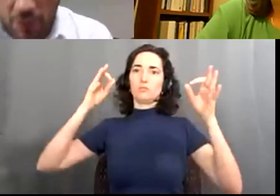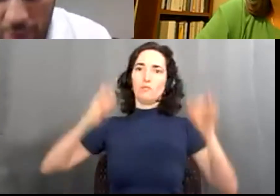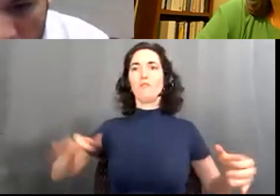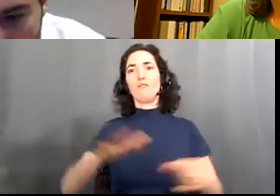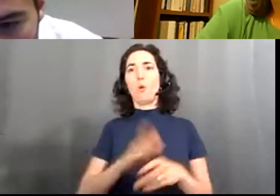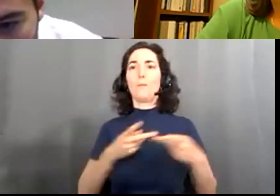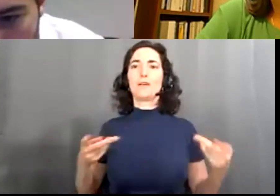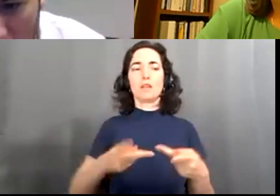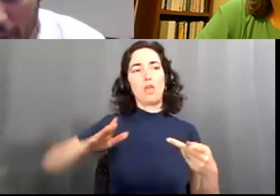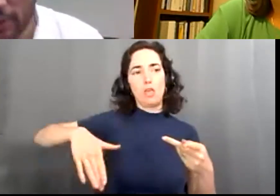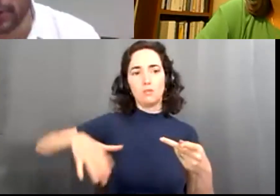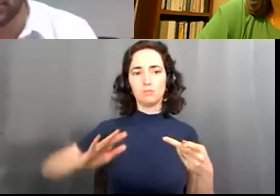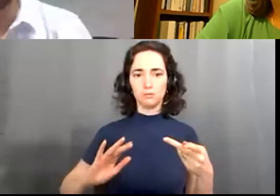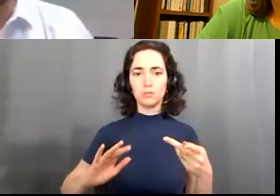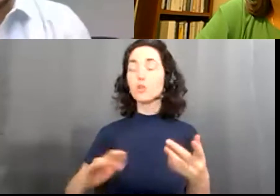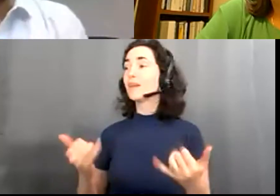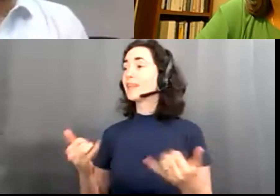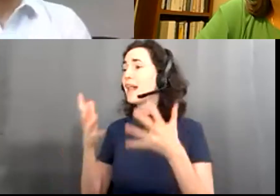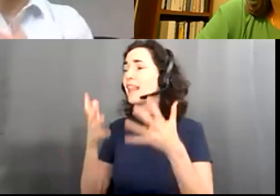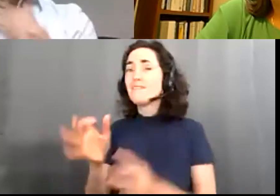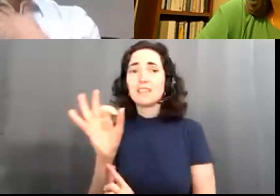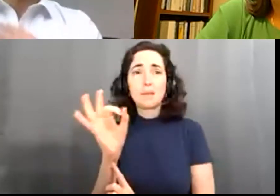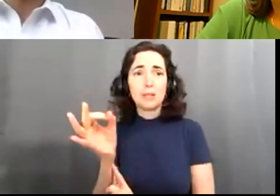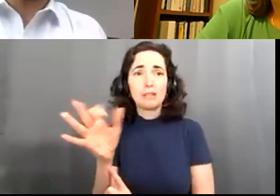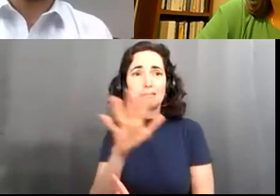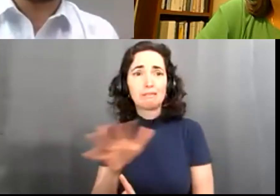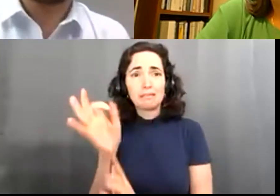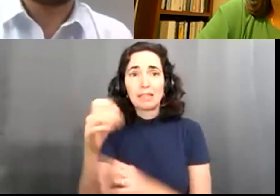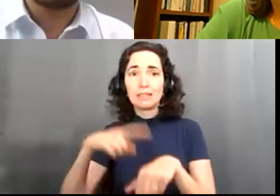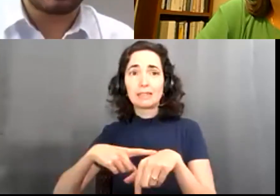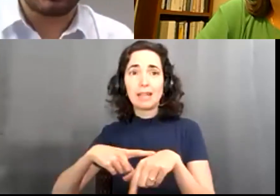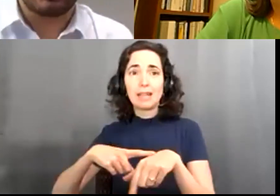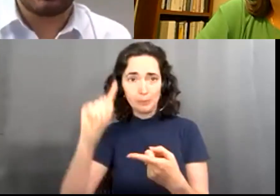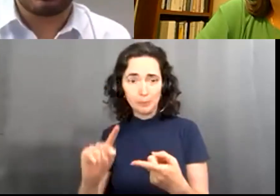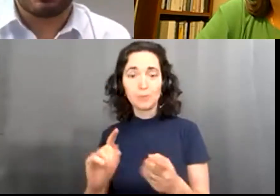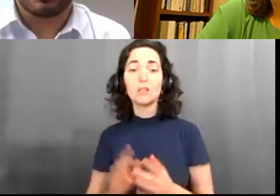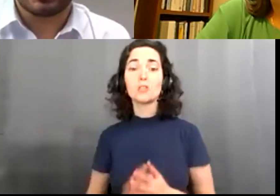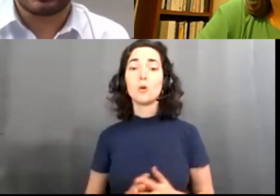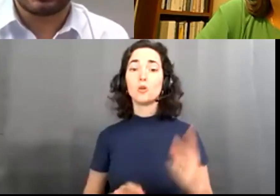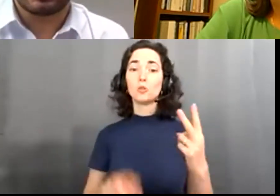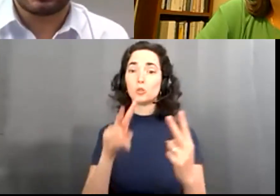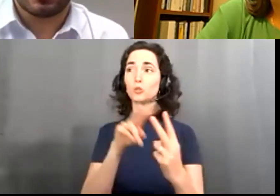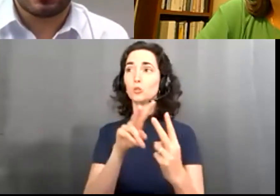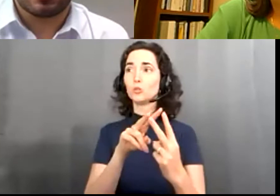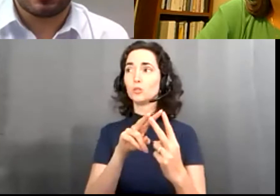So I know we're running, we got about 9 minutes left. So those are the two proposals.